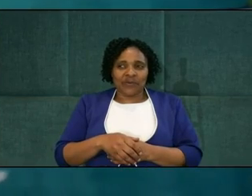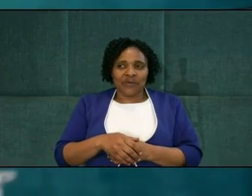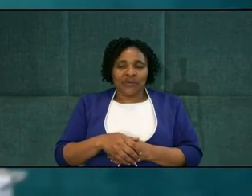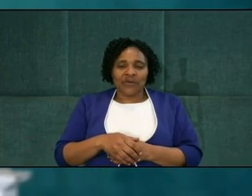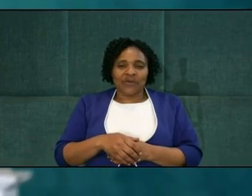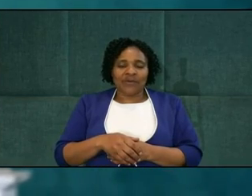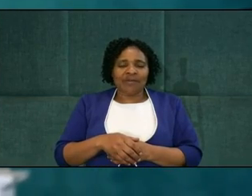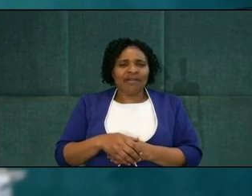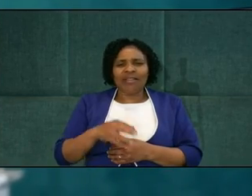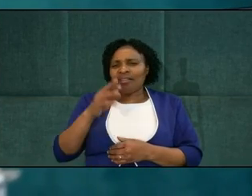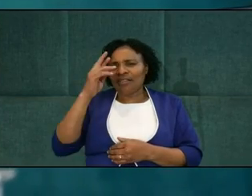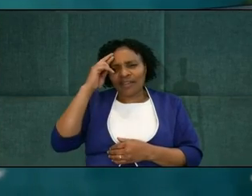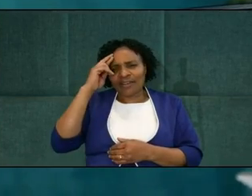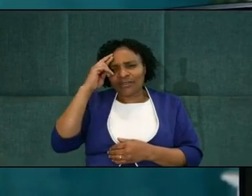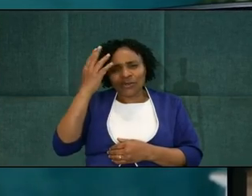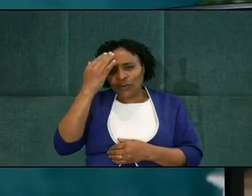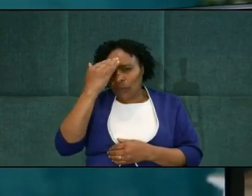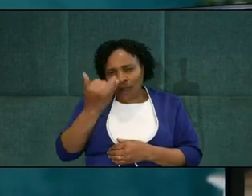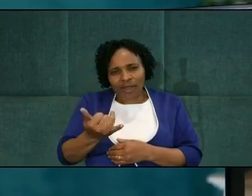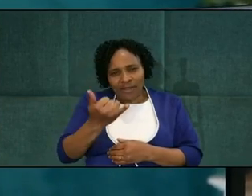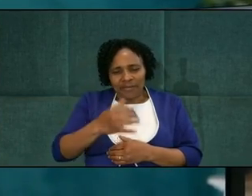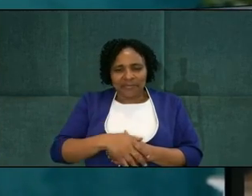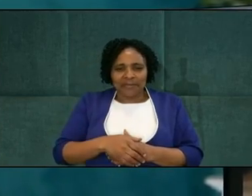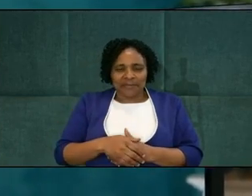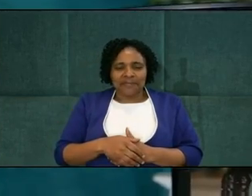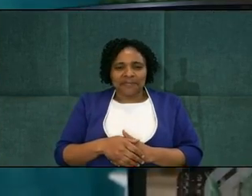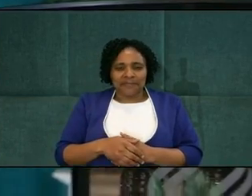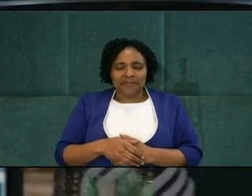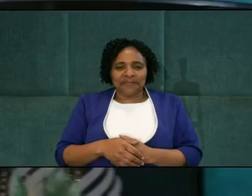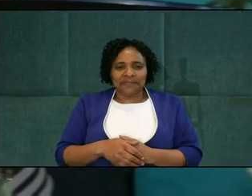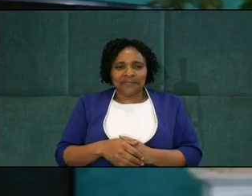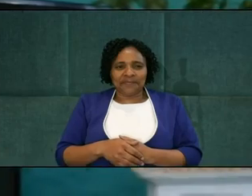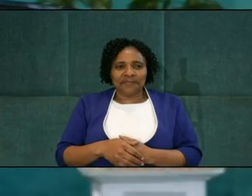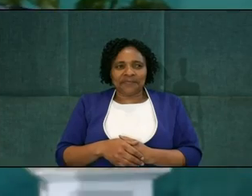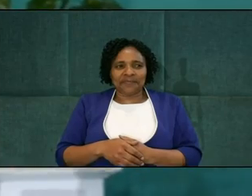the reason why.